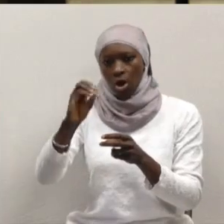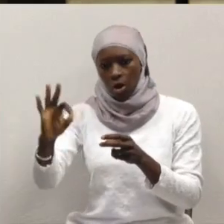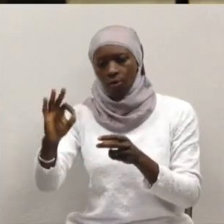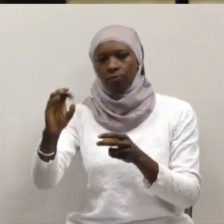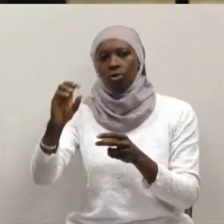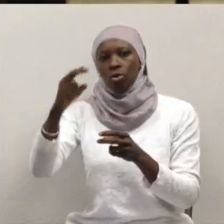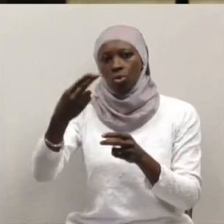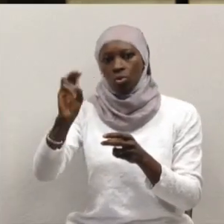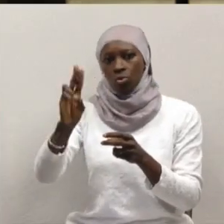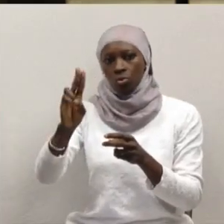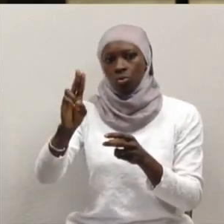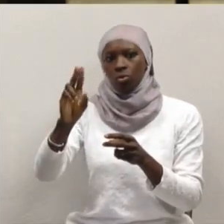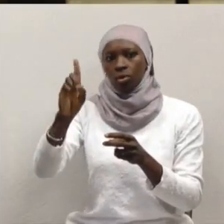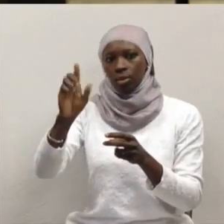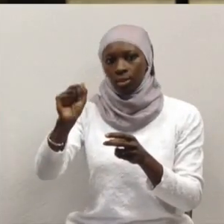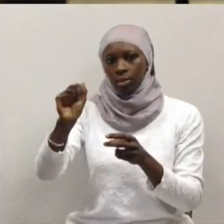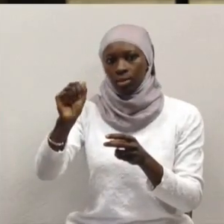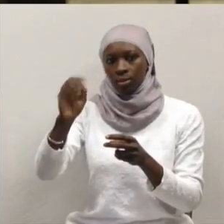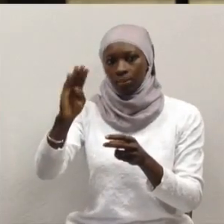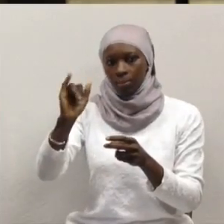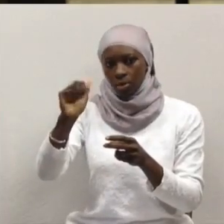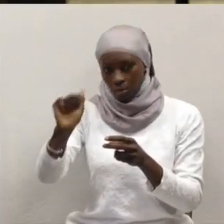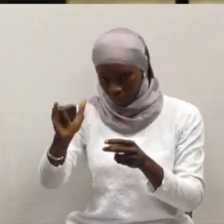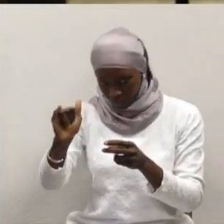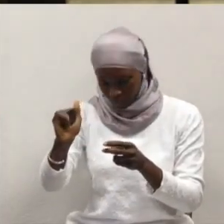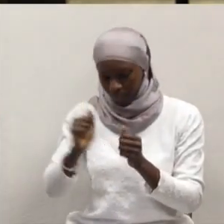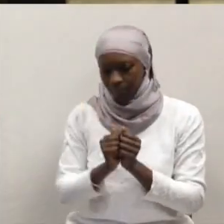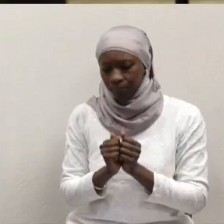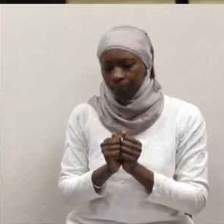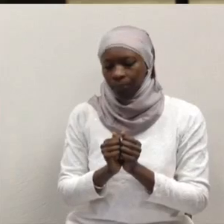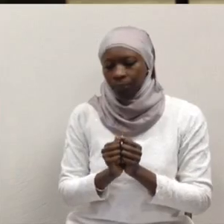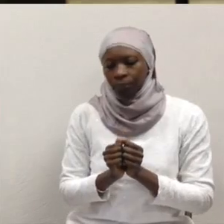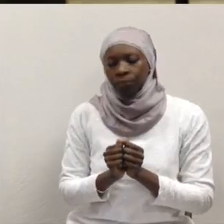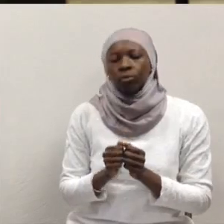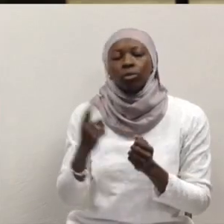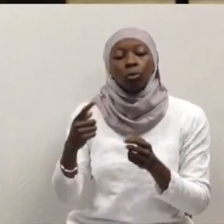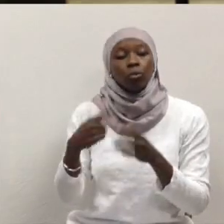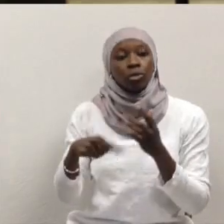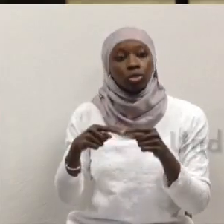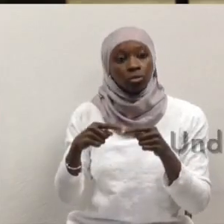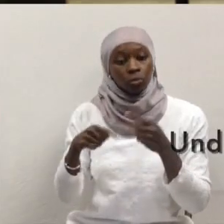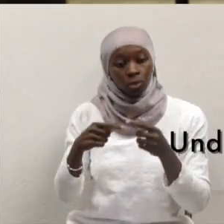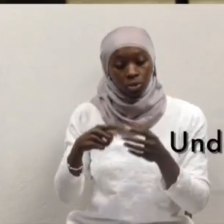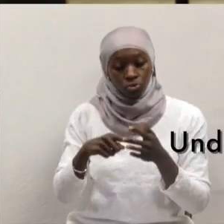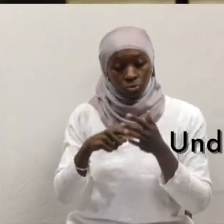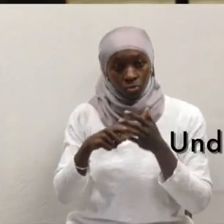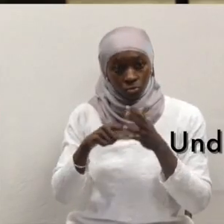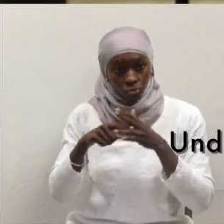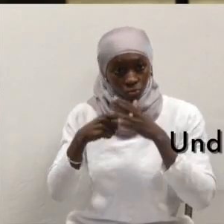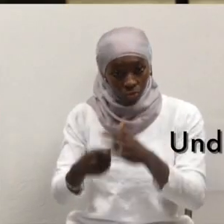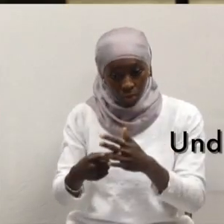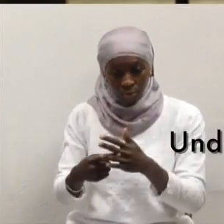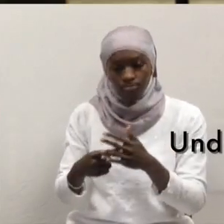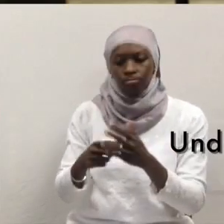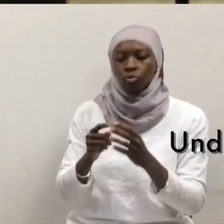Prophet. And when they started to dictate it, Muhammad sallallahu alaihi wasallam started to